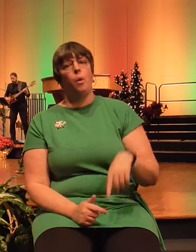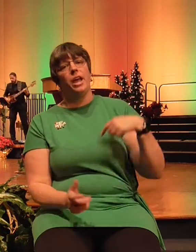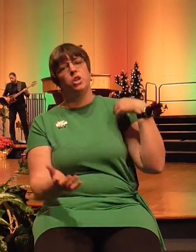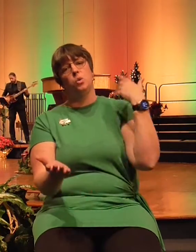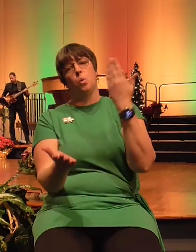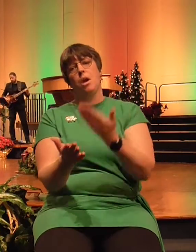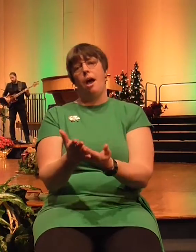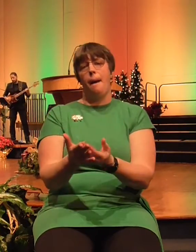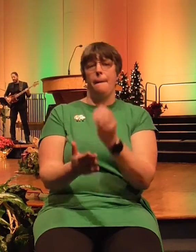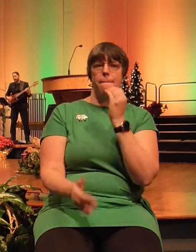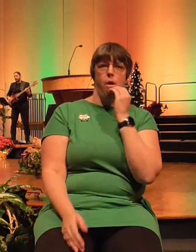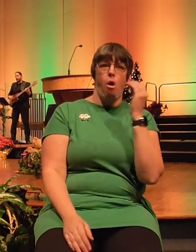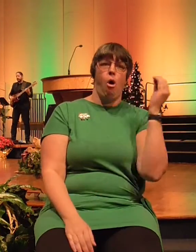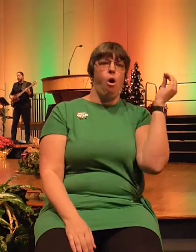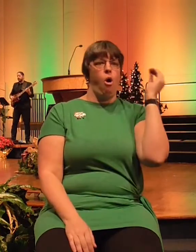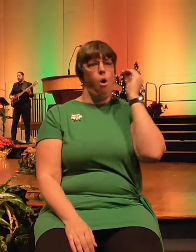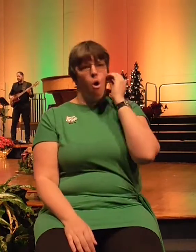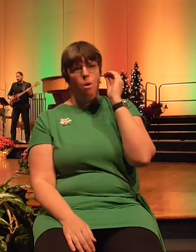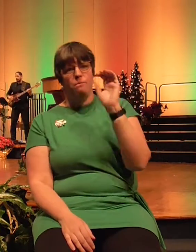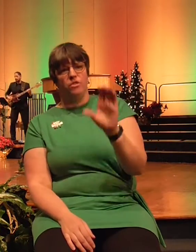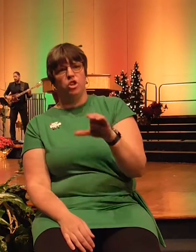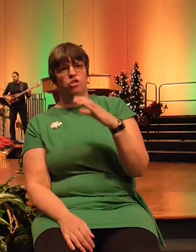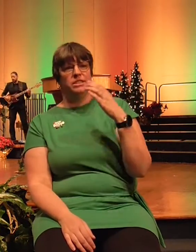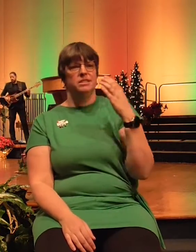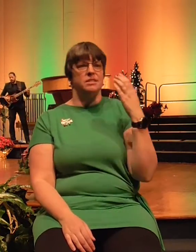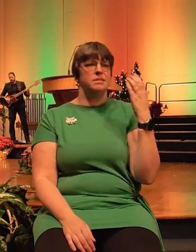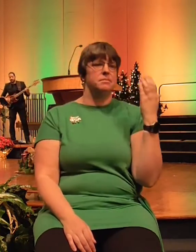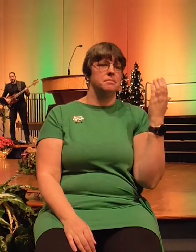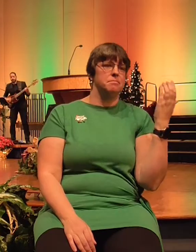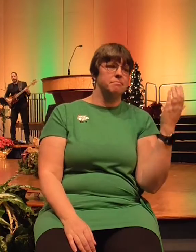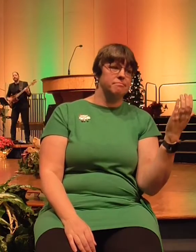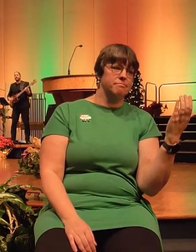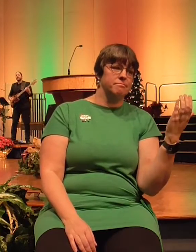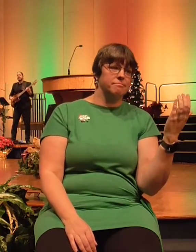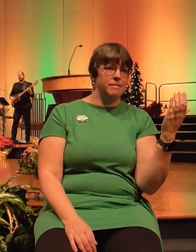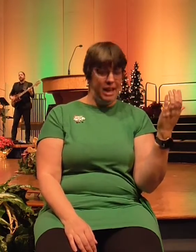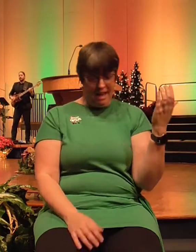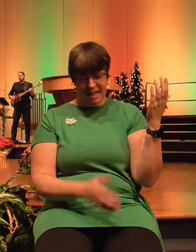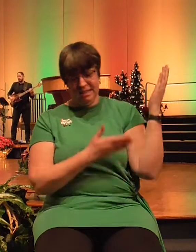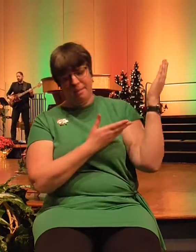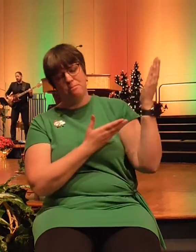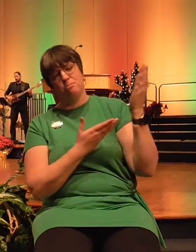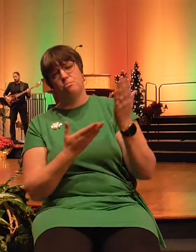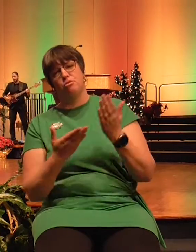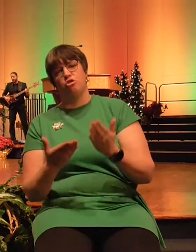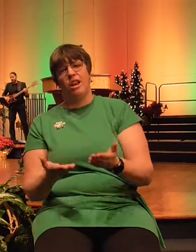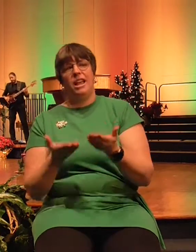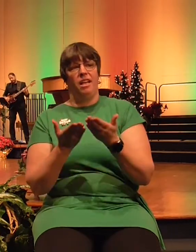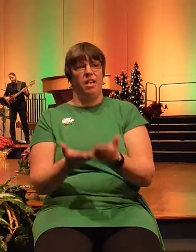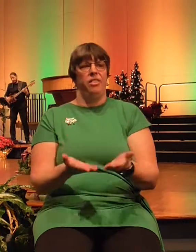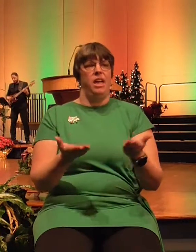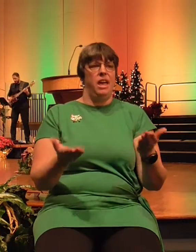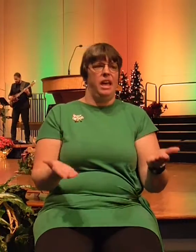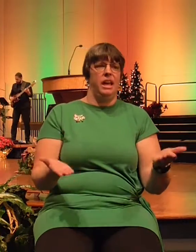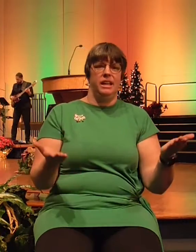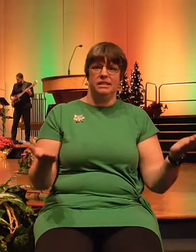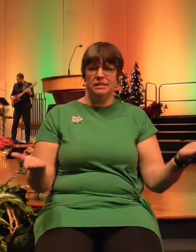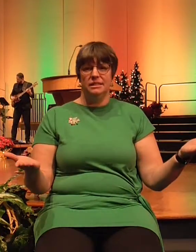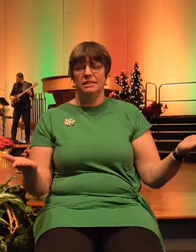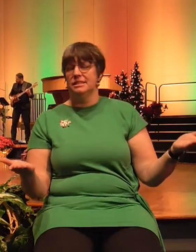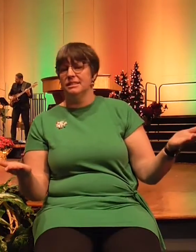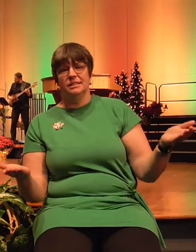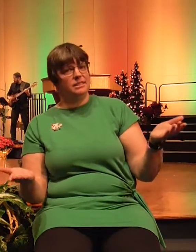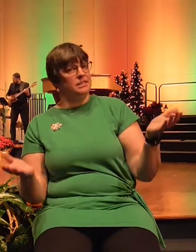When you come home for Christmas, don't bring me anything.